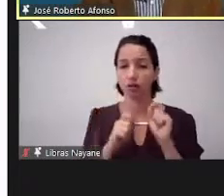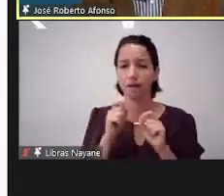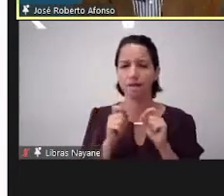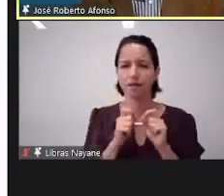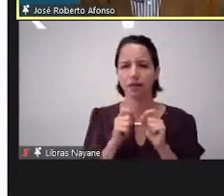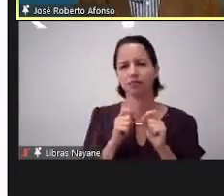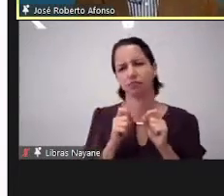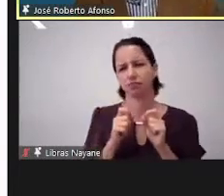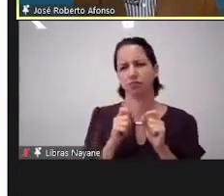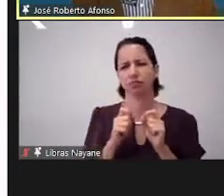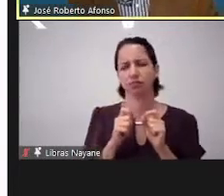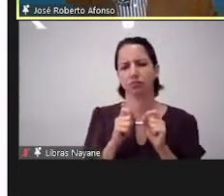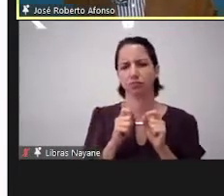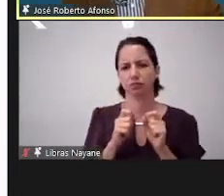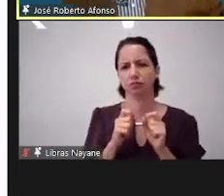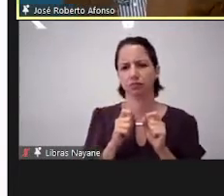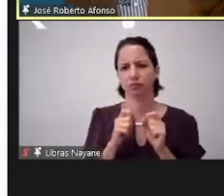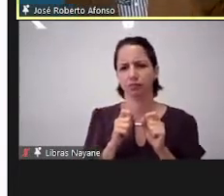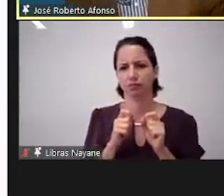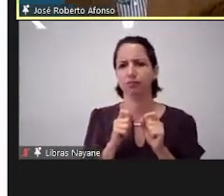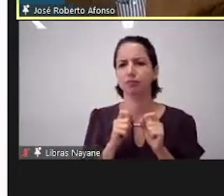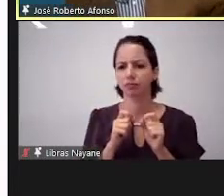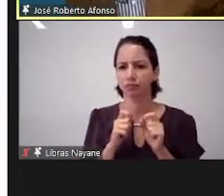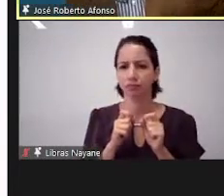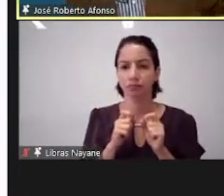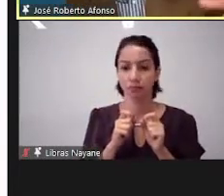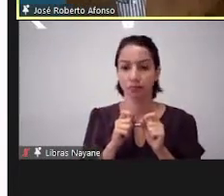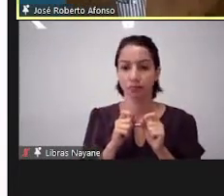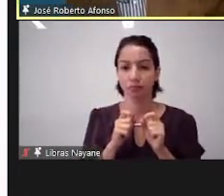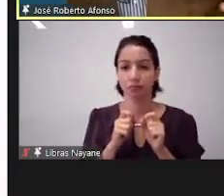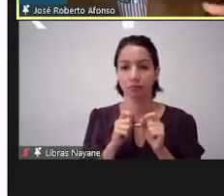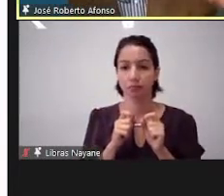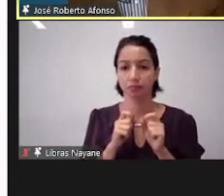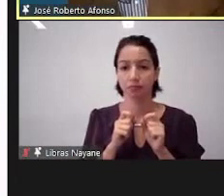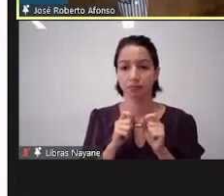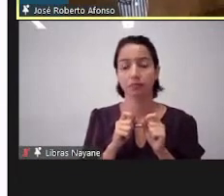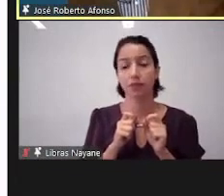of this that we are talking